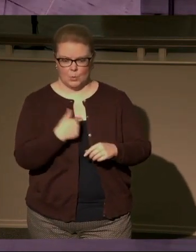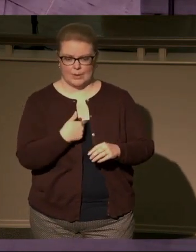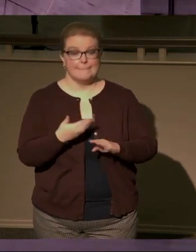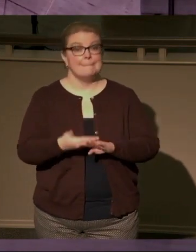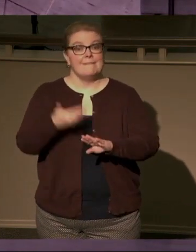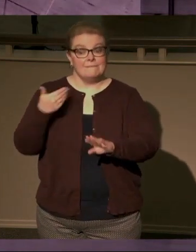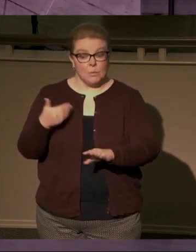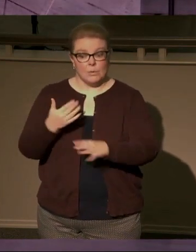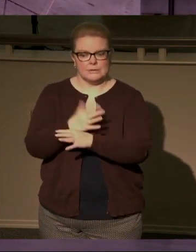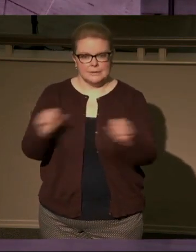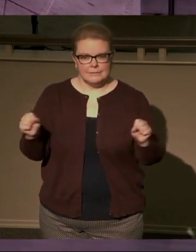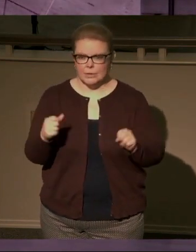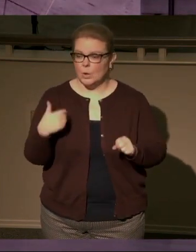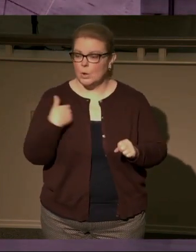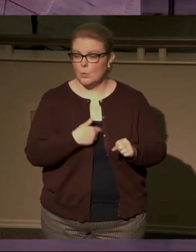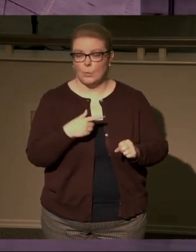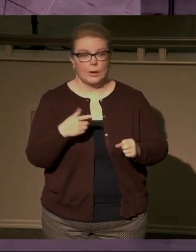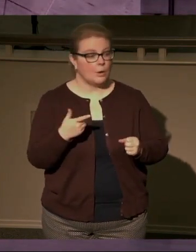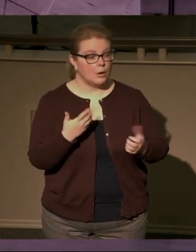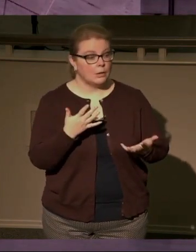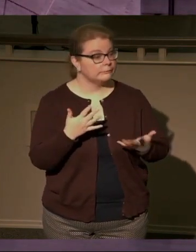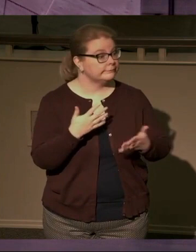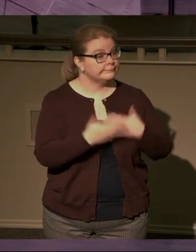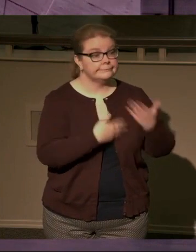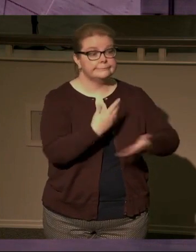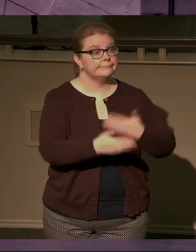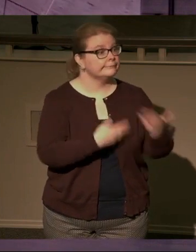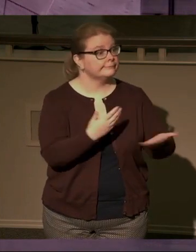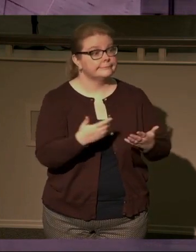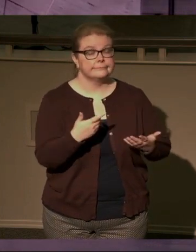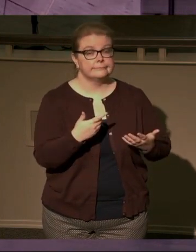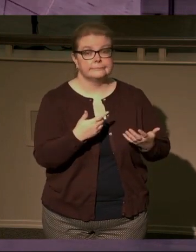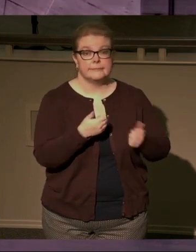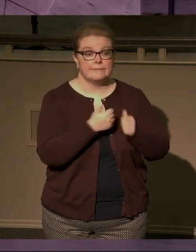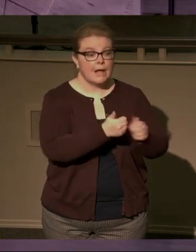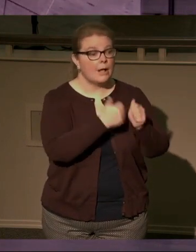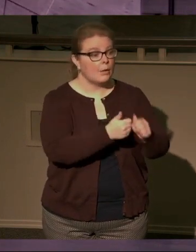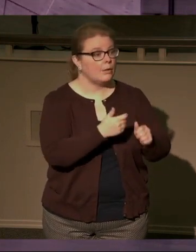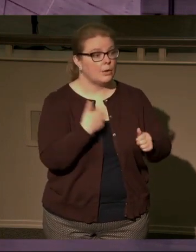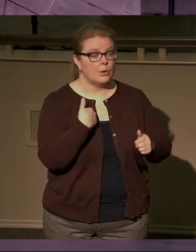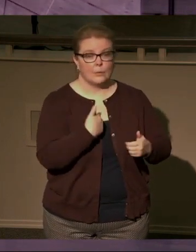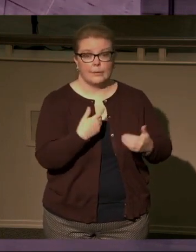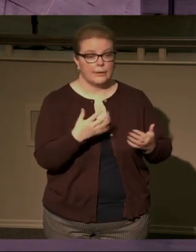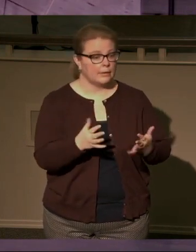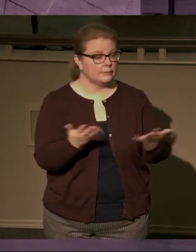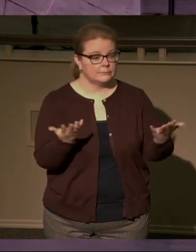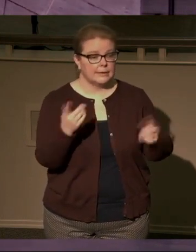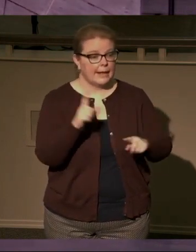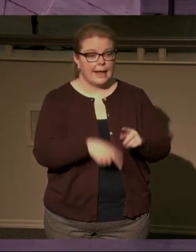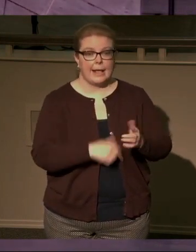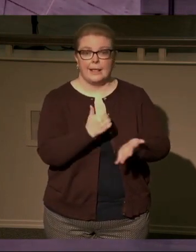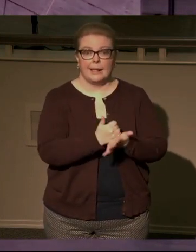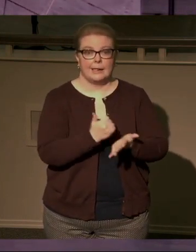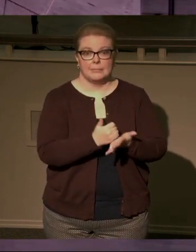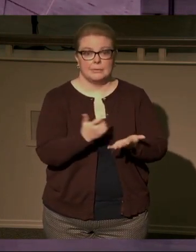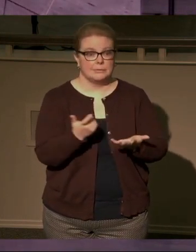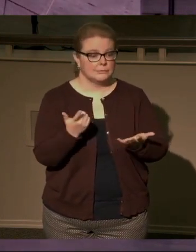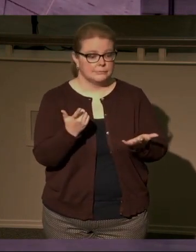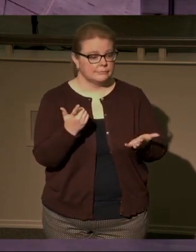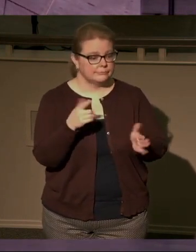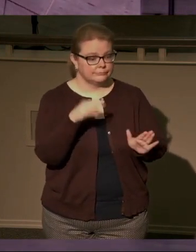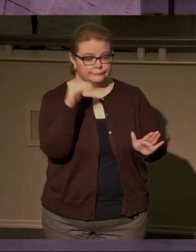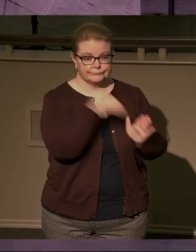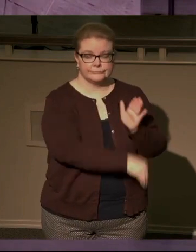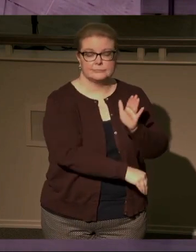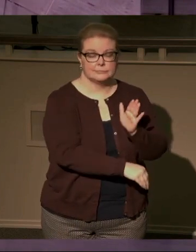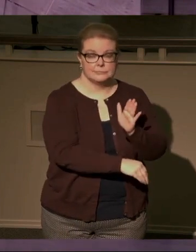salvation, we were just going along with it. We were in the current, and we were helpless to stop the floating downstream. And